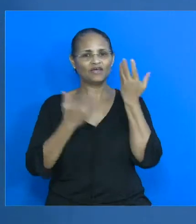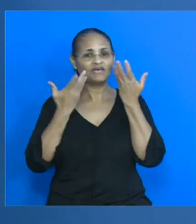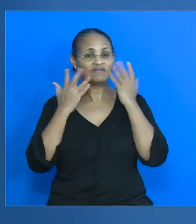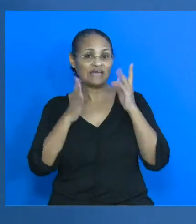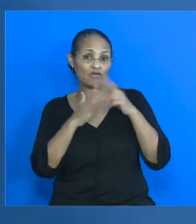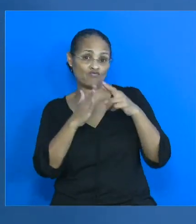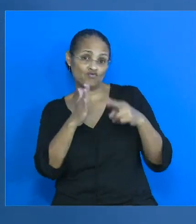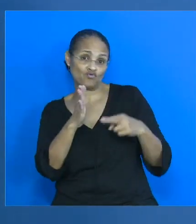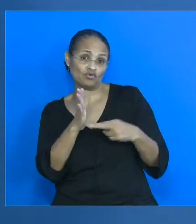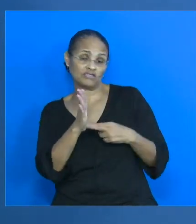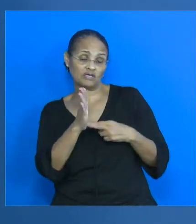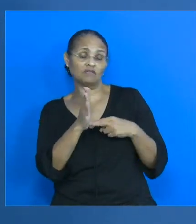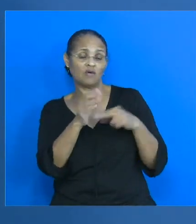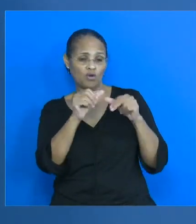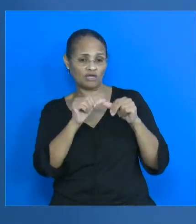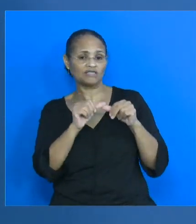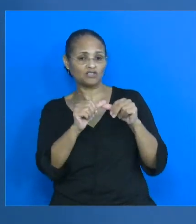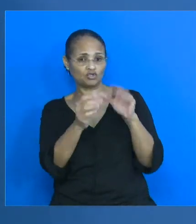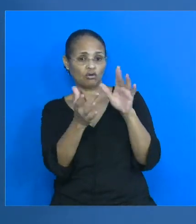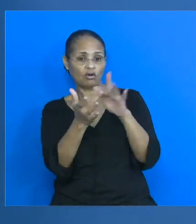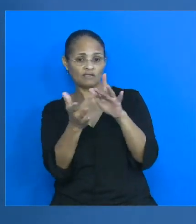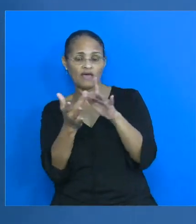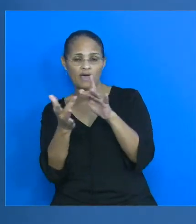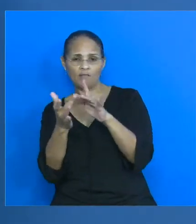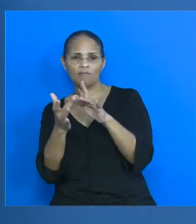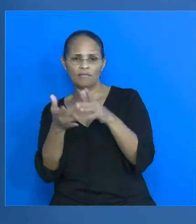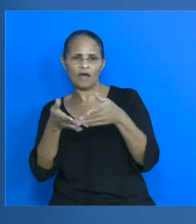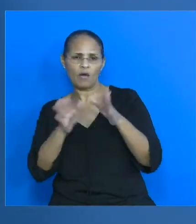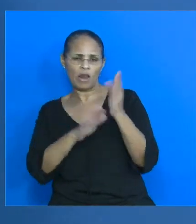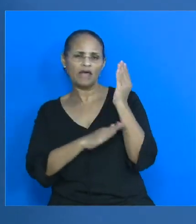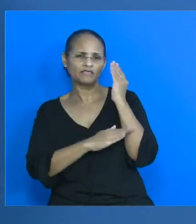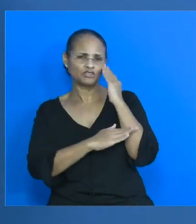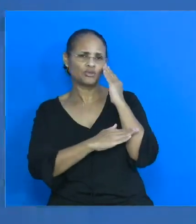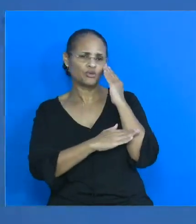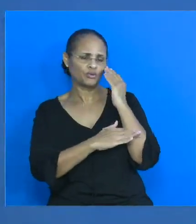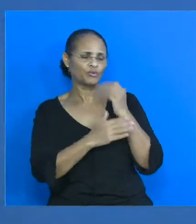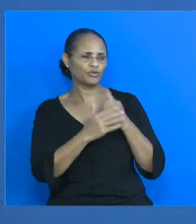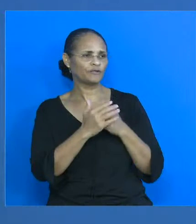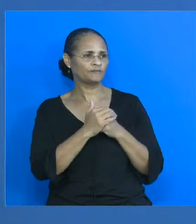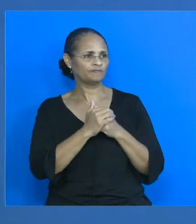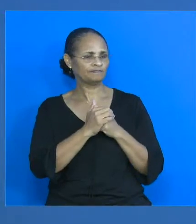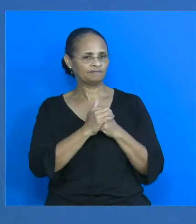they're continuing to maintain contact with, and I'll get back to you. All right. Thank you very much.